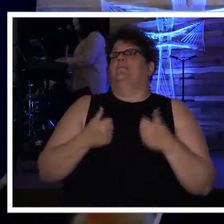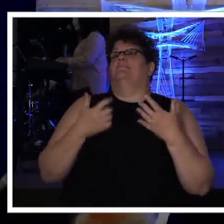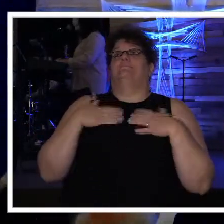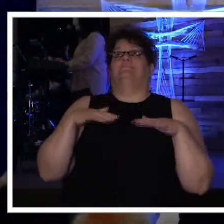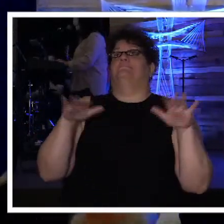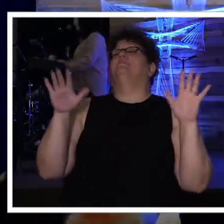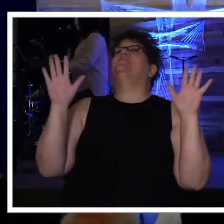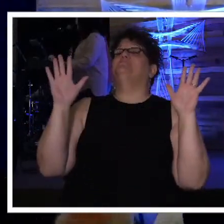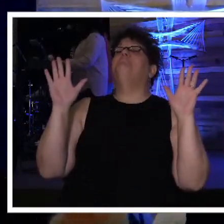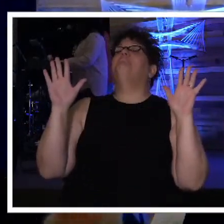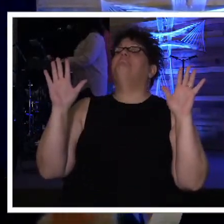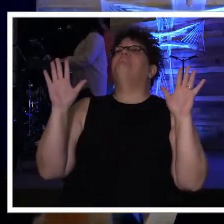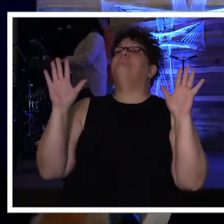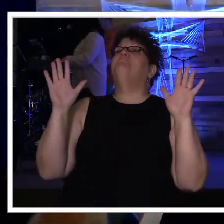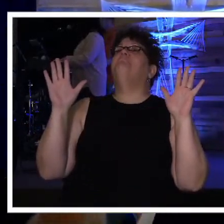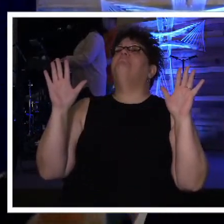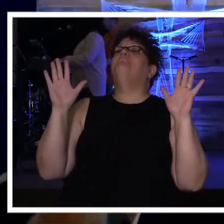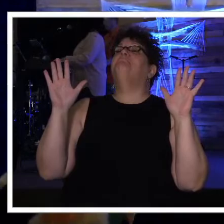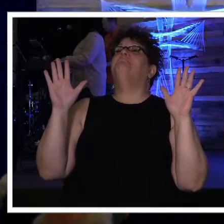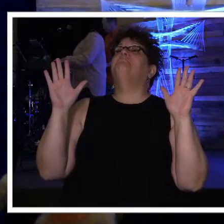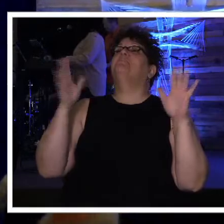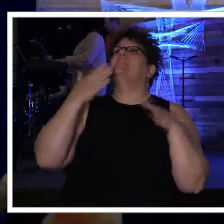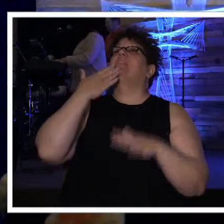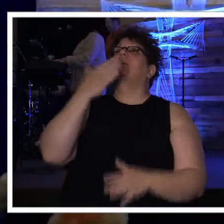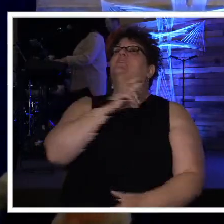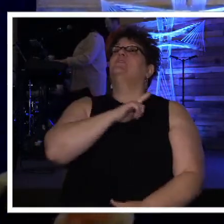Lord. Thank you, Lord.